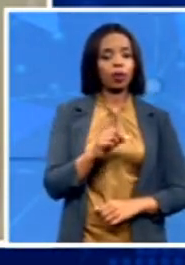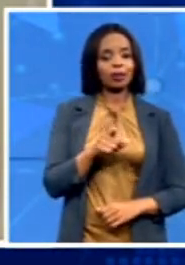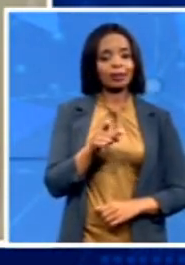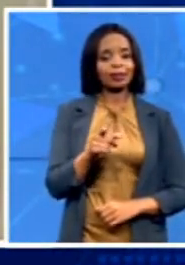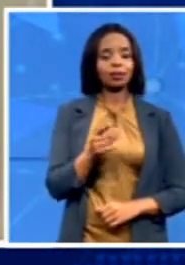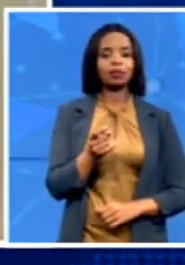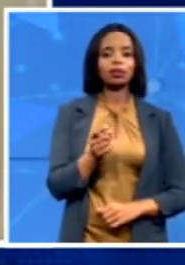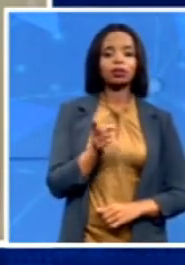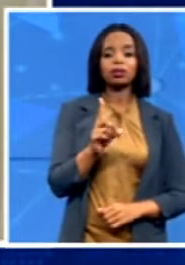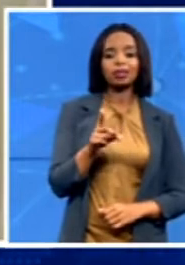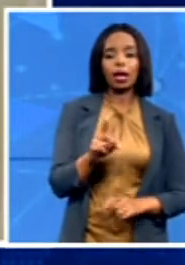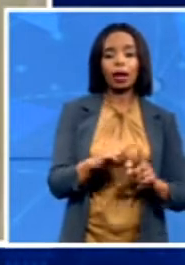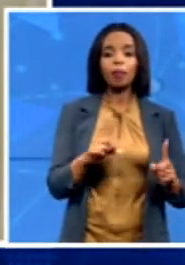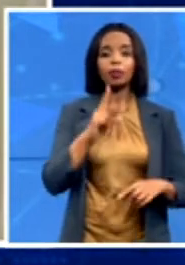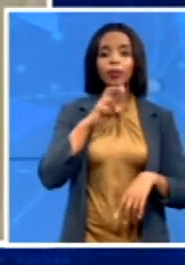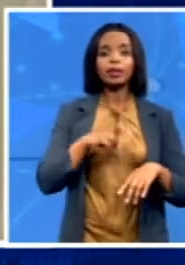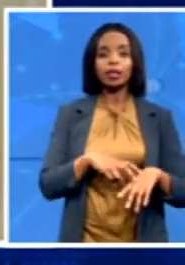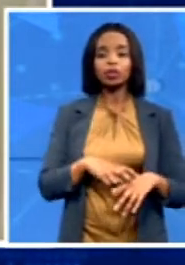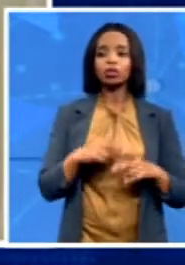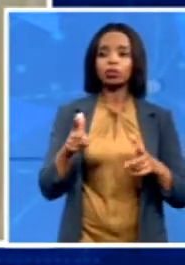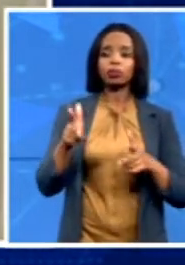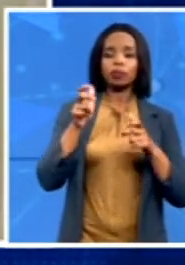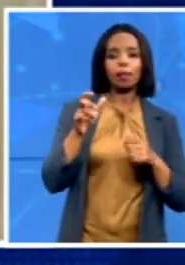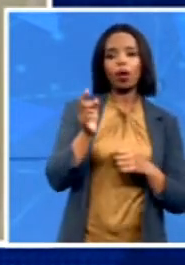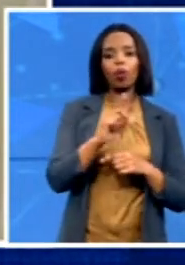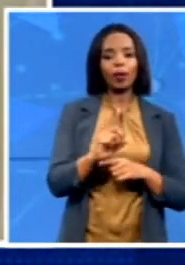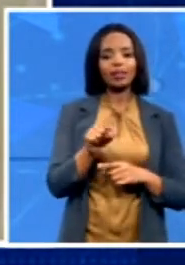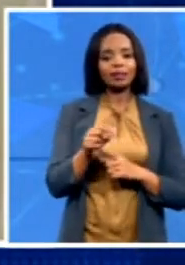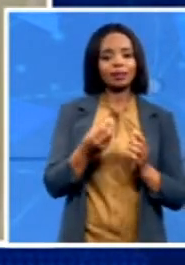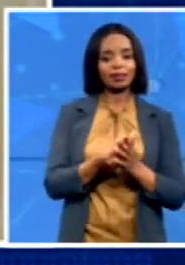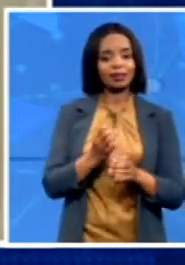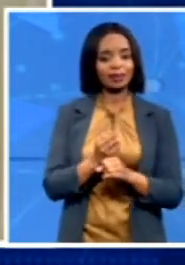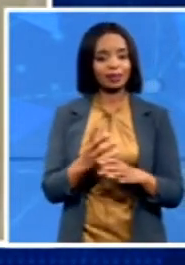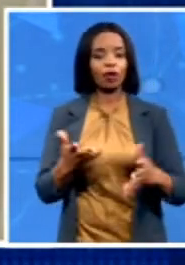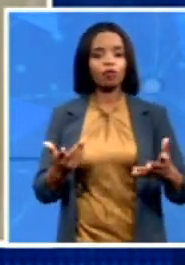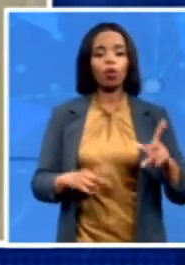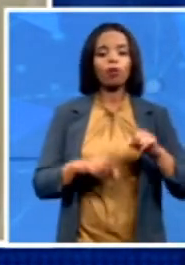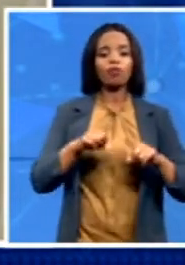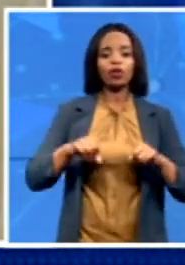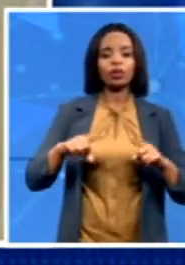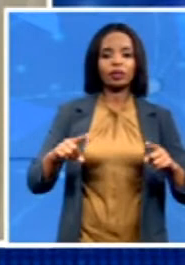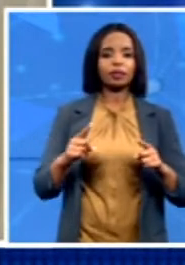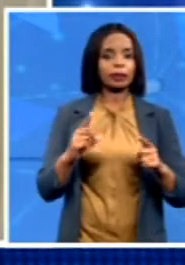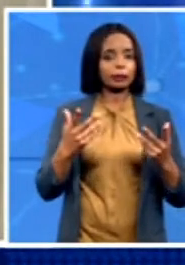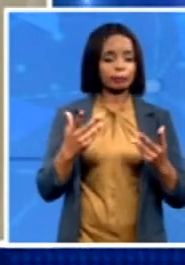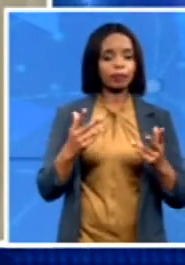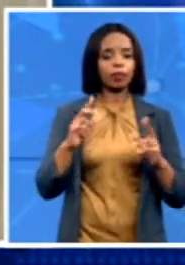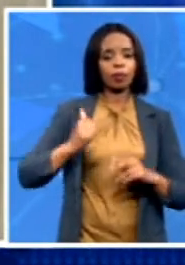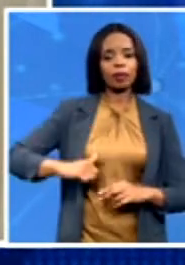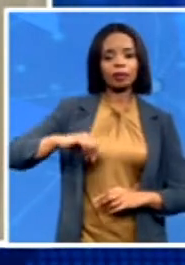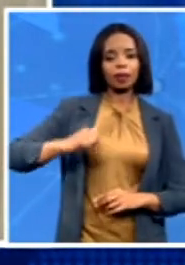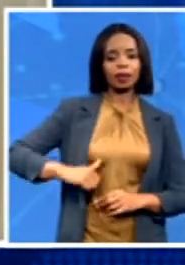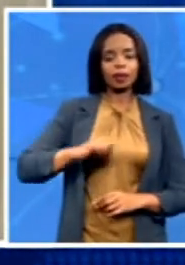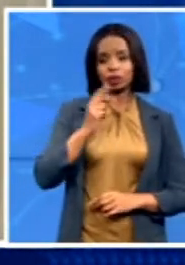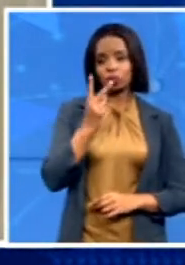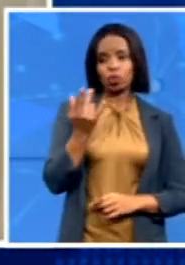the economic strata of the various municipalities look like, as well as the drivers that are